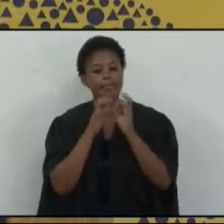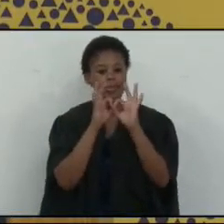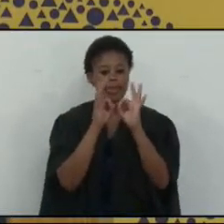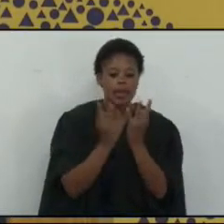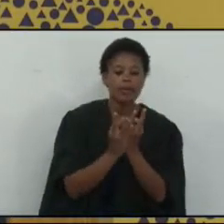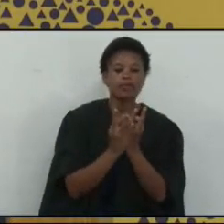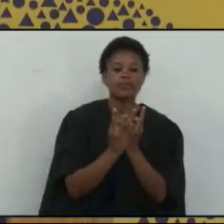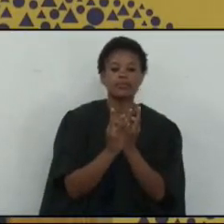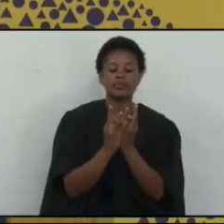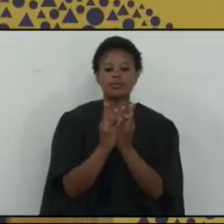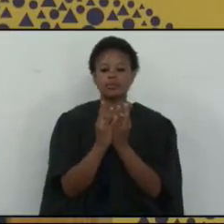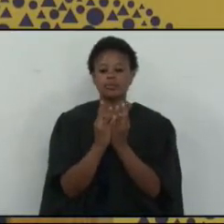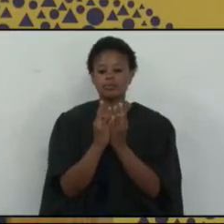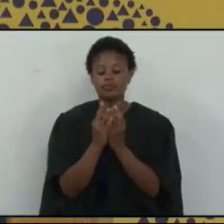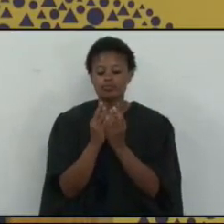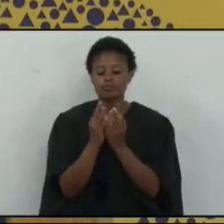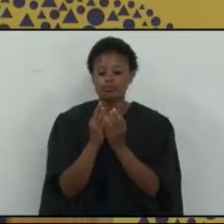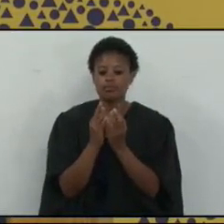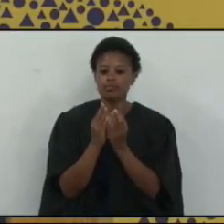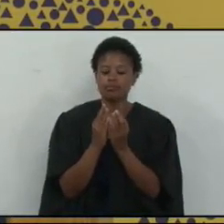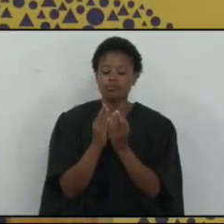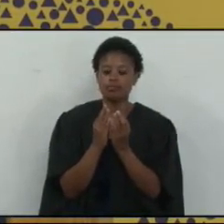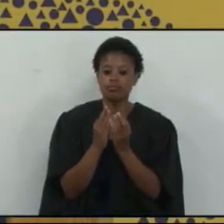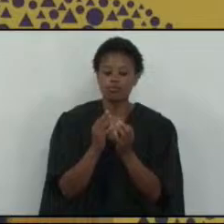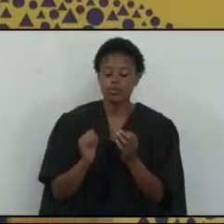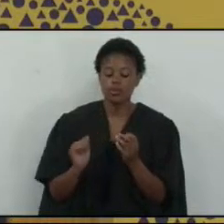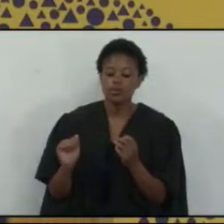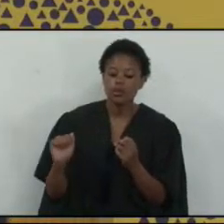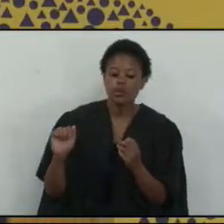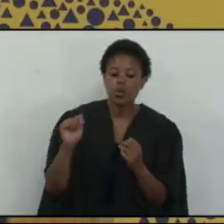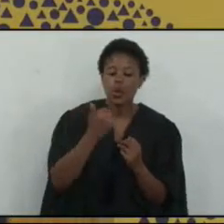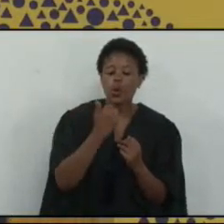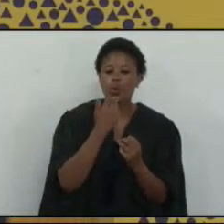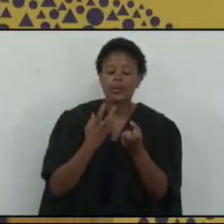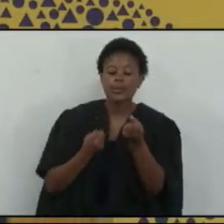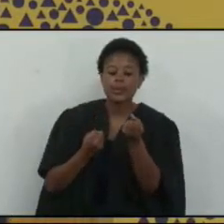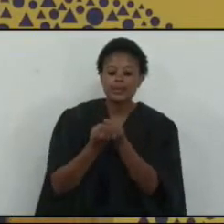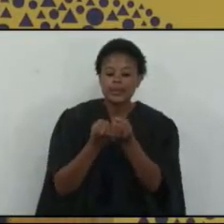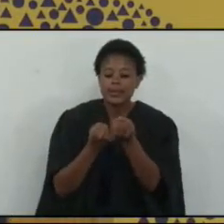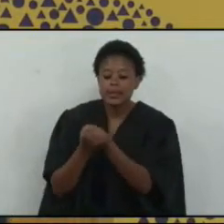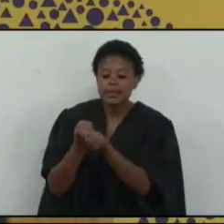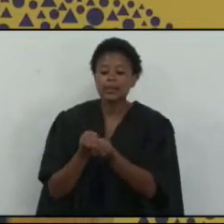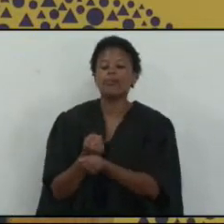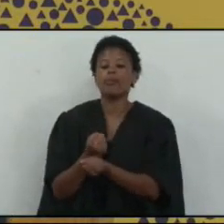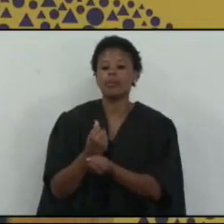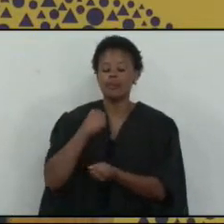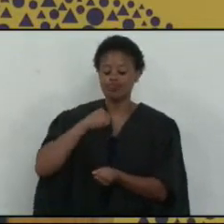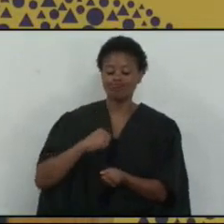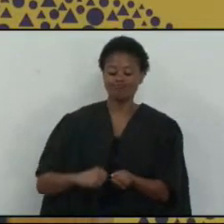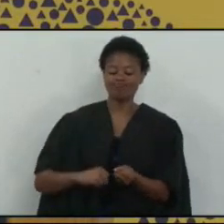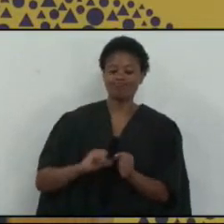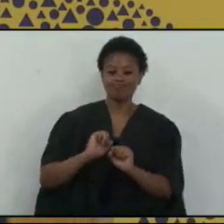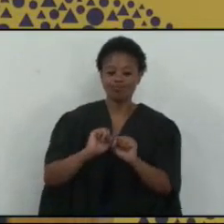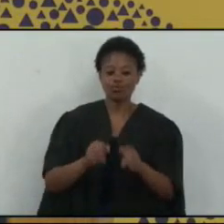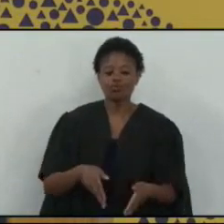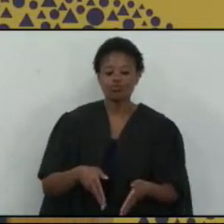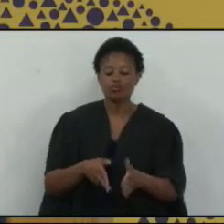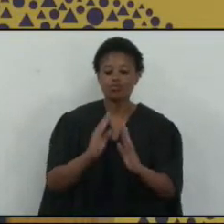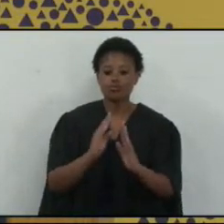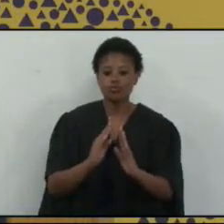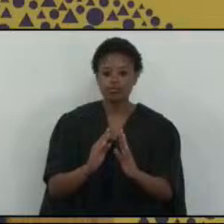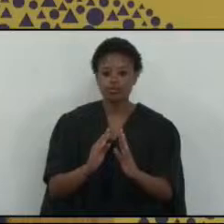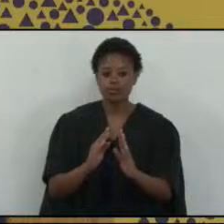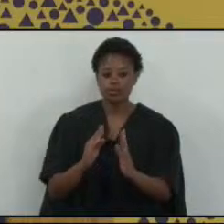family, relatives, and all those who have supported you selflessly during your journey that led to